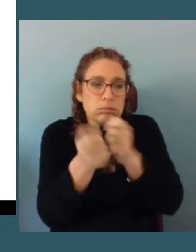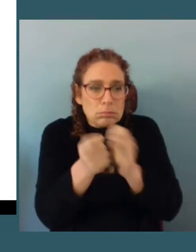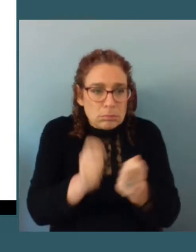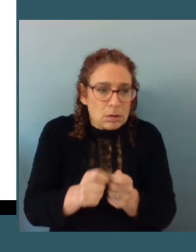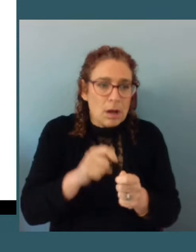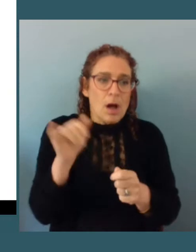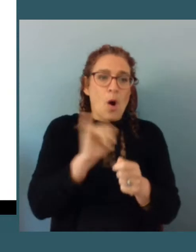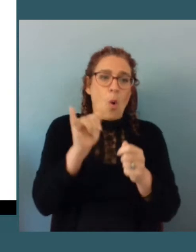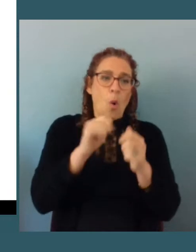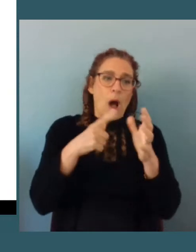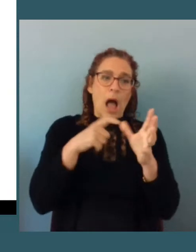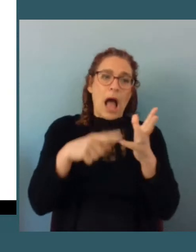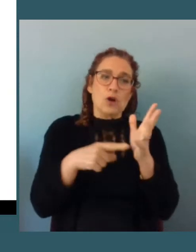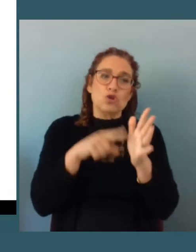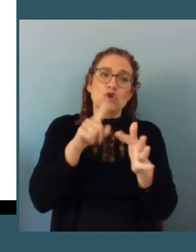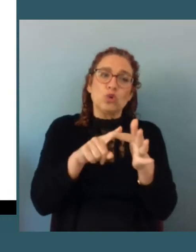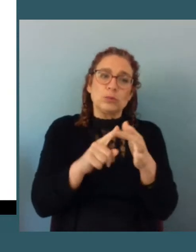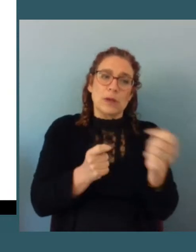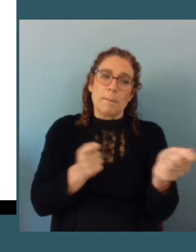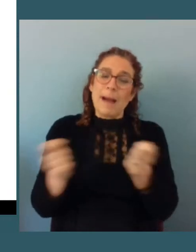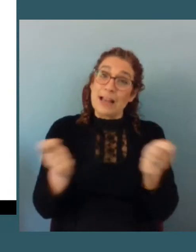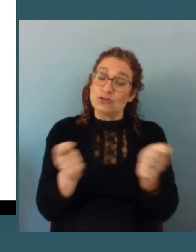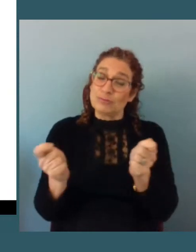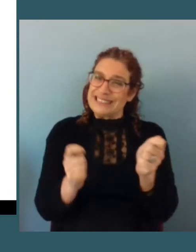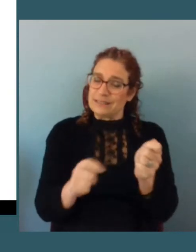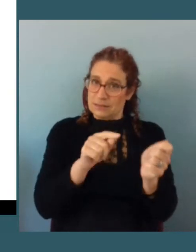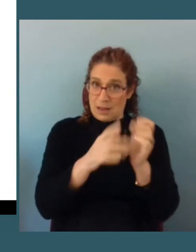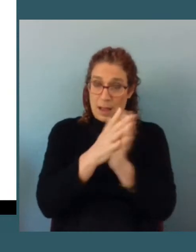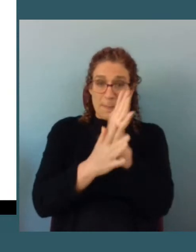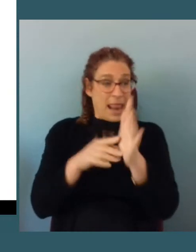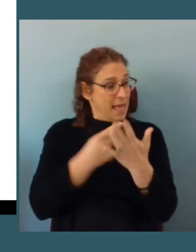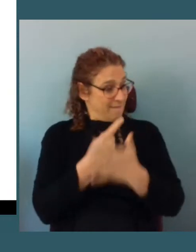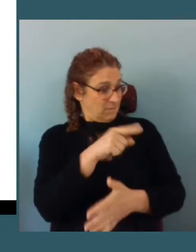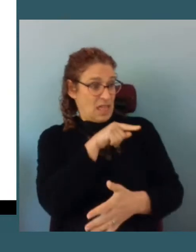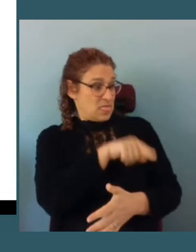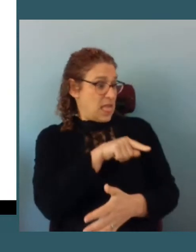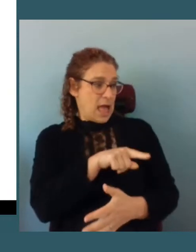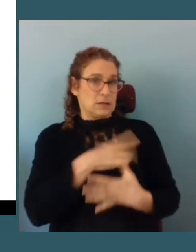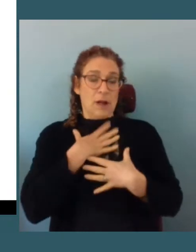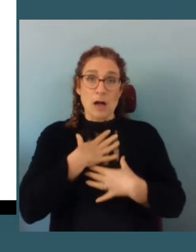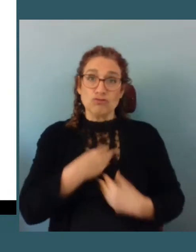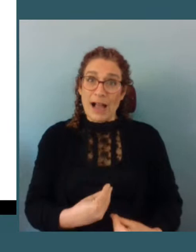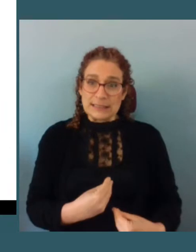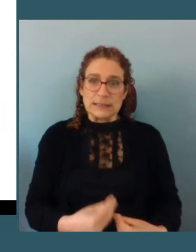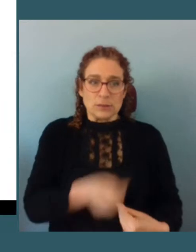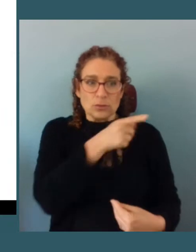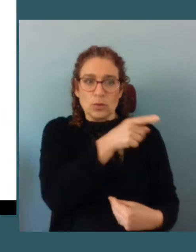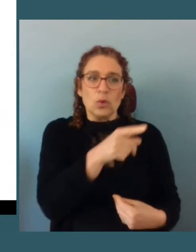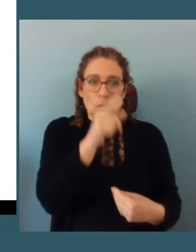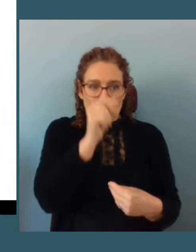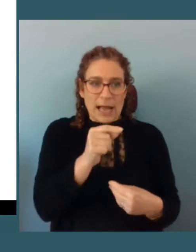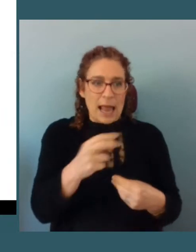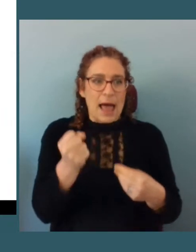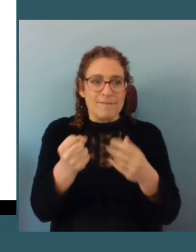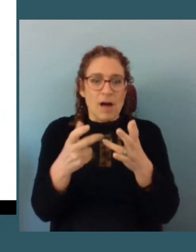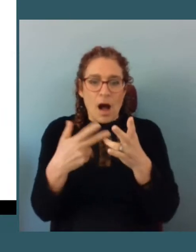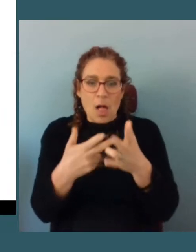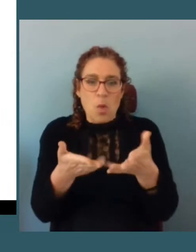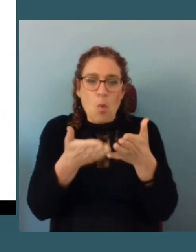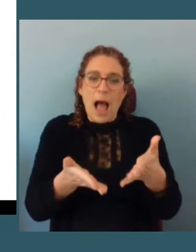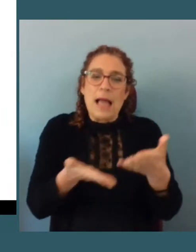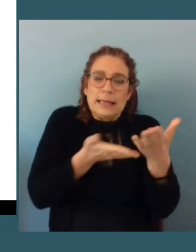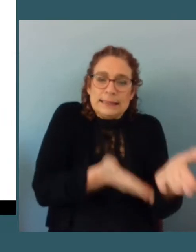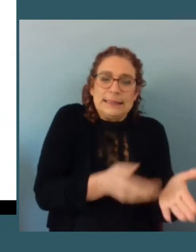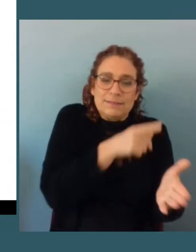acute management is very much, if you are dehydrated, you're worried about that, you're going to try oral rehydration. Failure to that, you might need